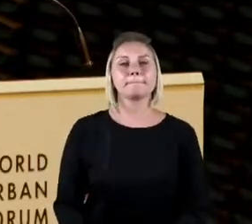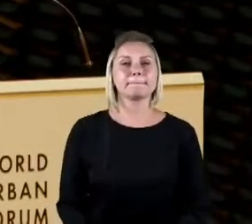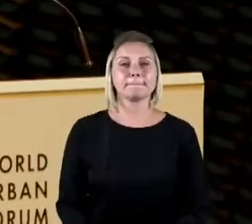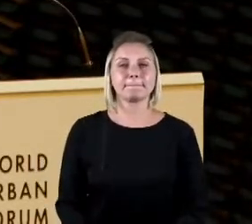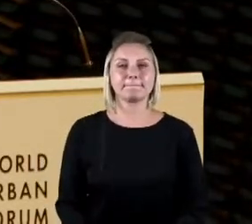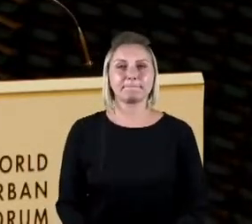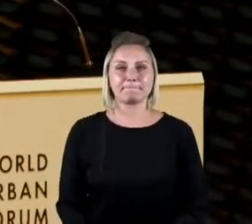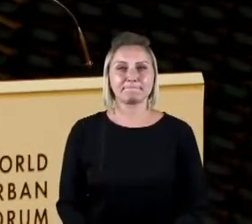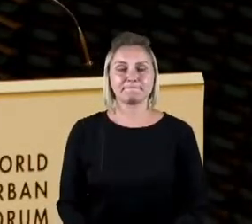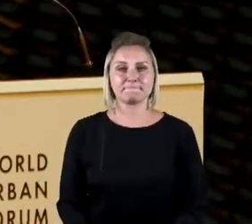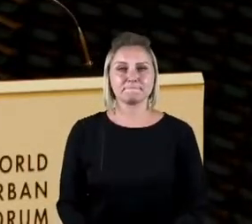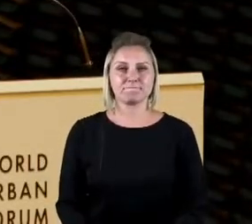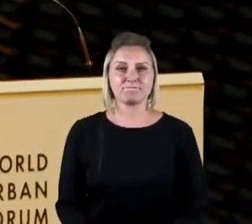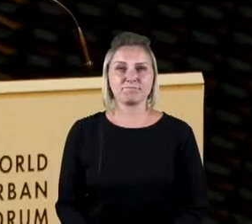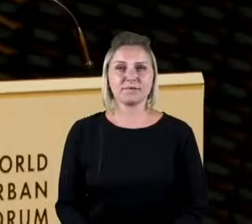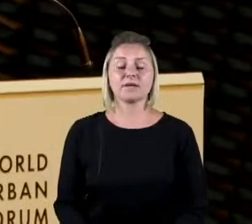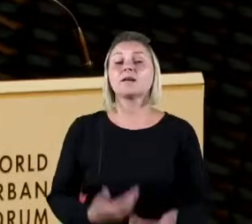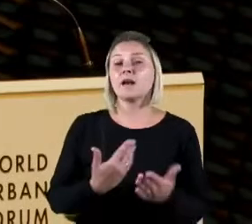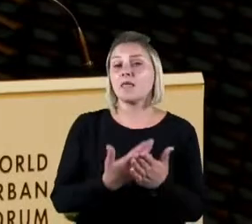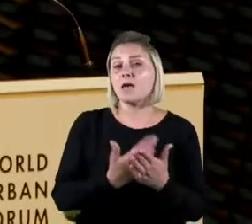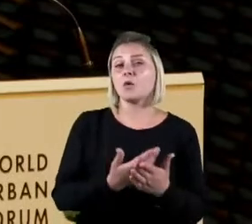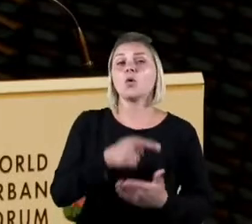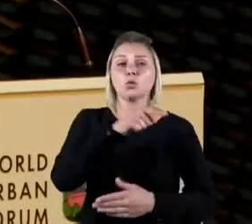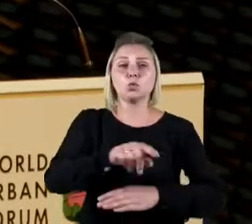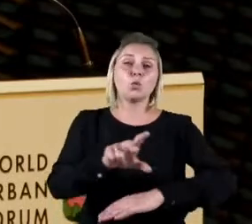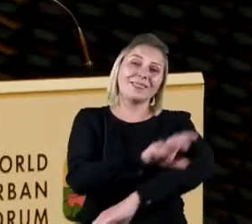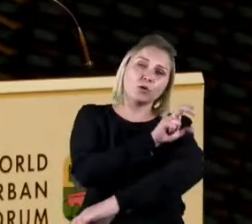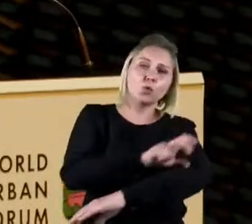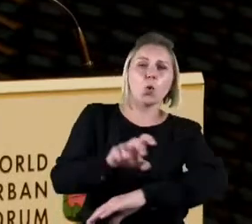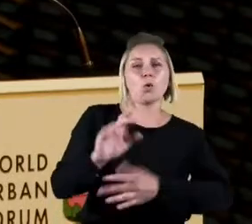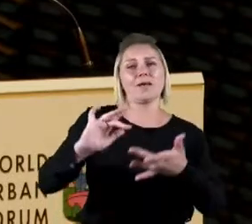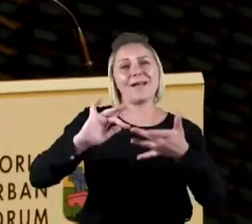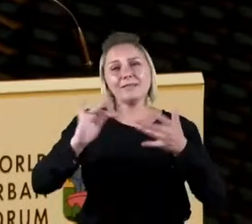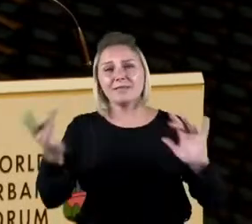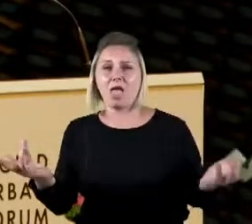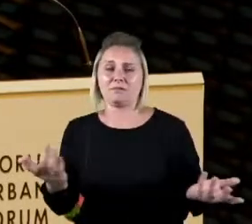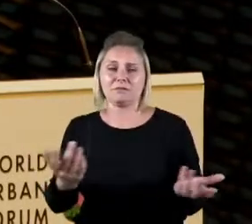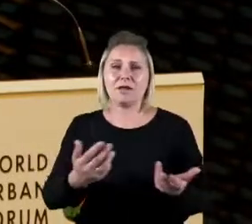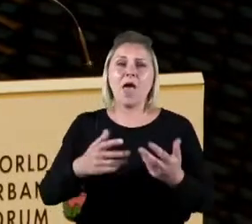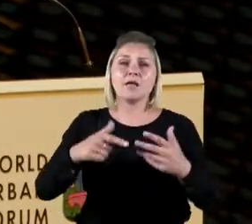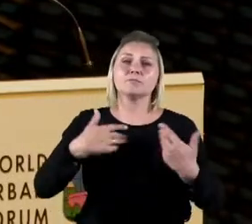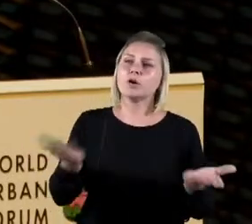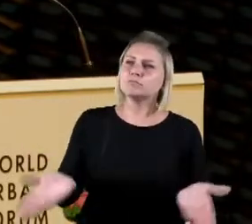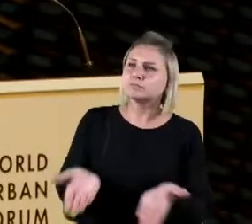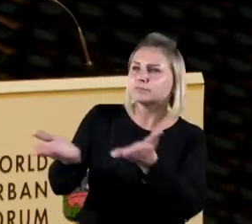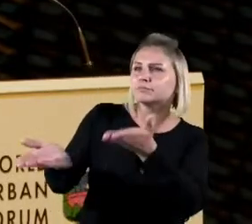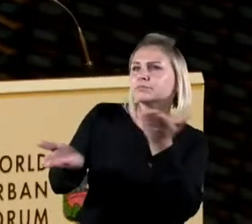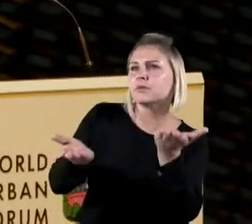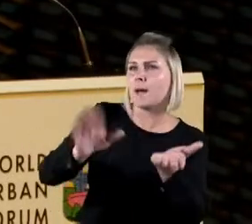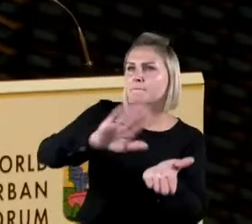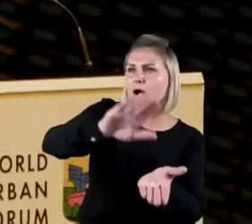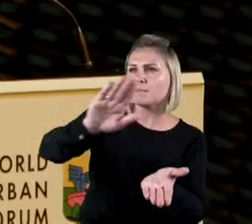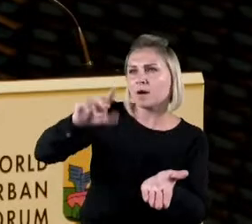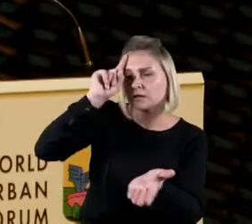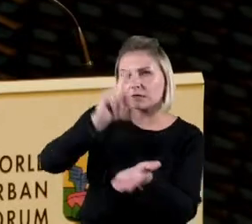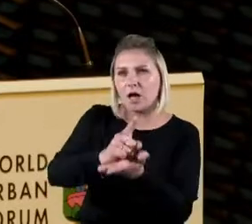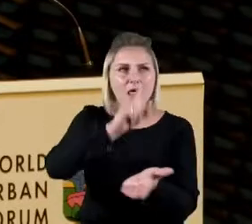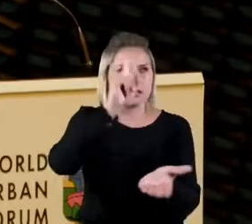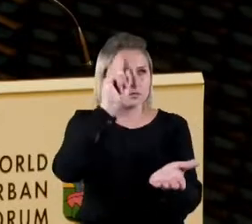promote, quickly, to promote that the talent, that we bring on the talent that we need for this future.